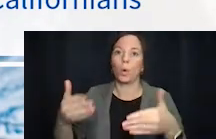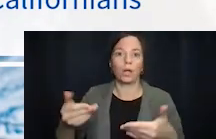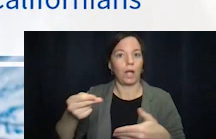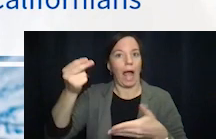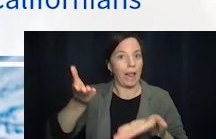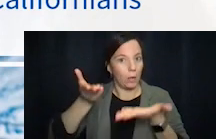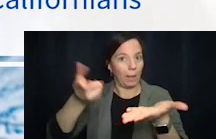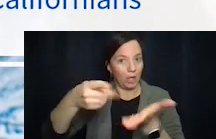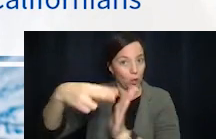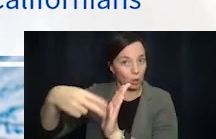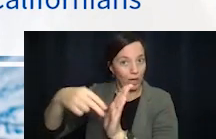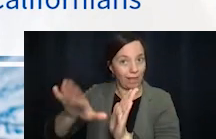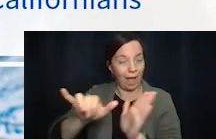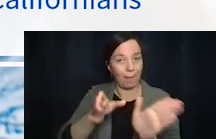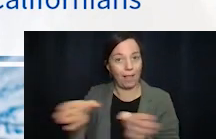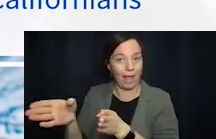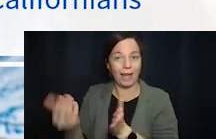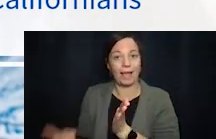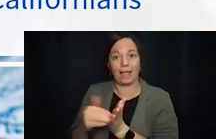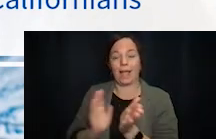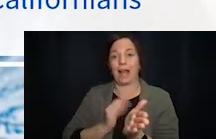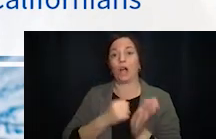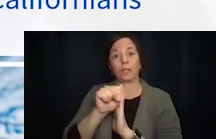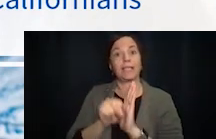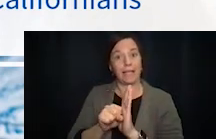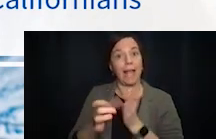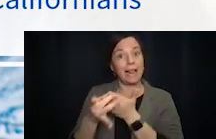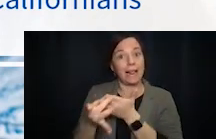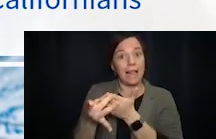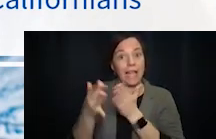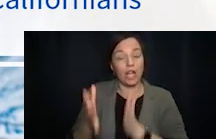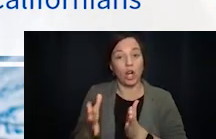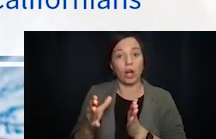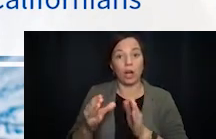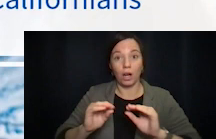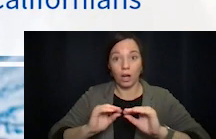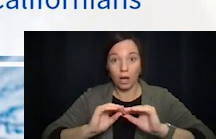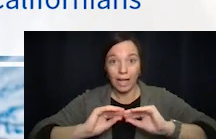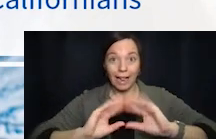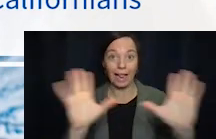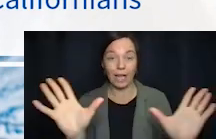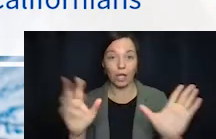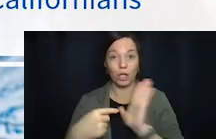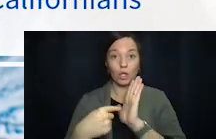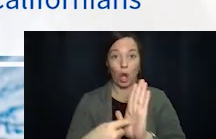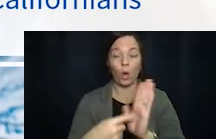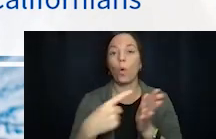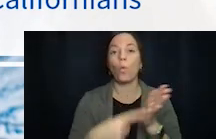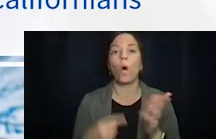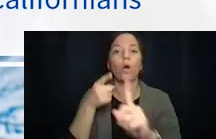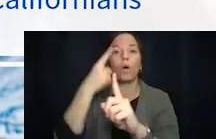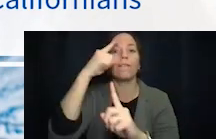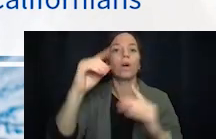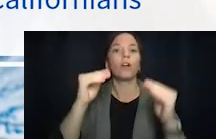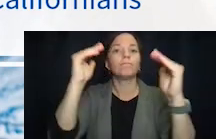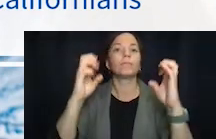that you do so, right? This is, again, our state leadership laying out a roadmap for higher education, setting some very specific